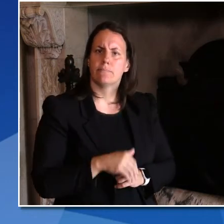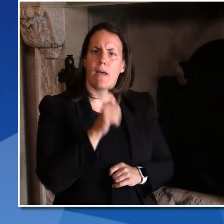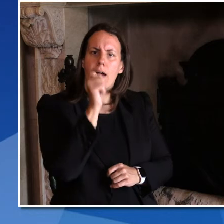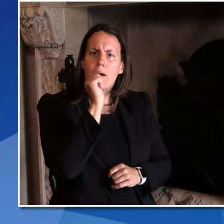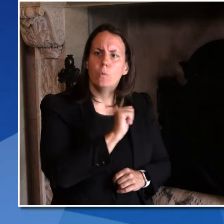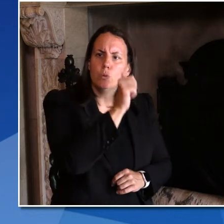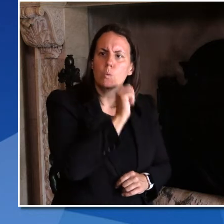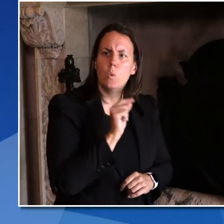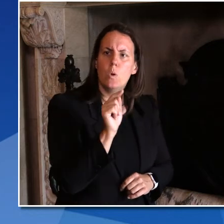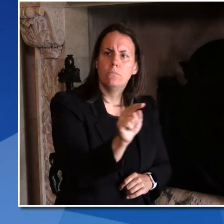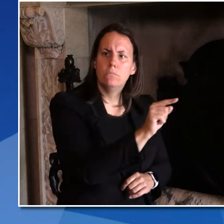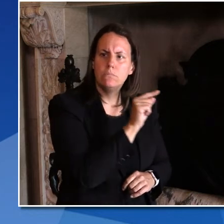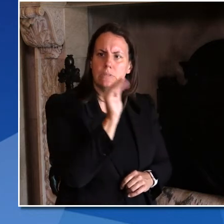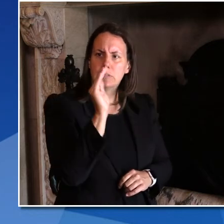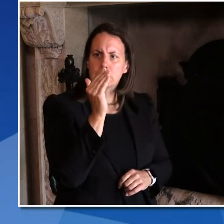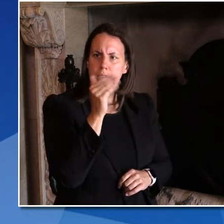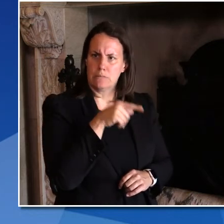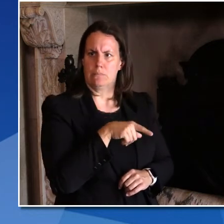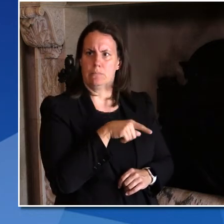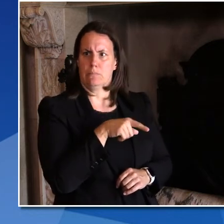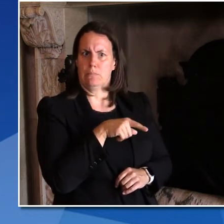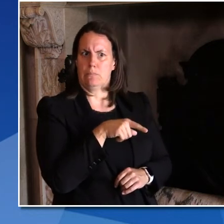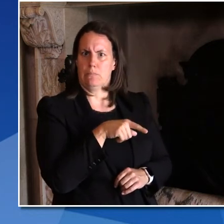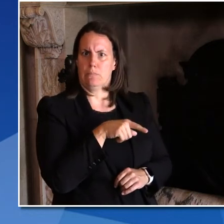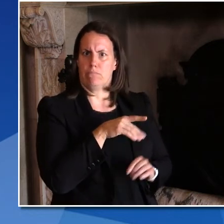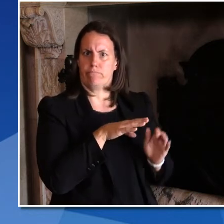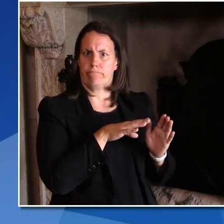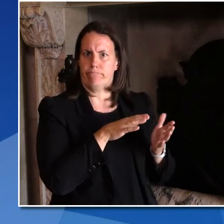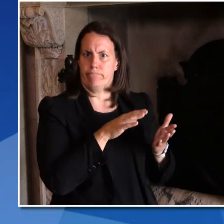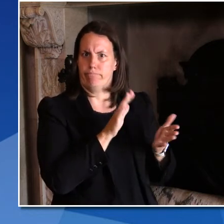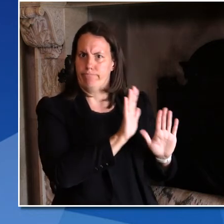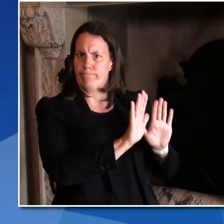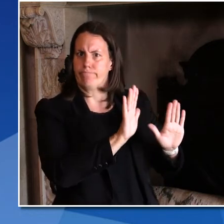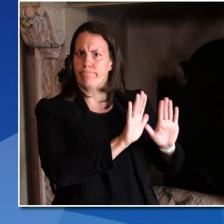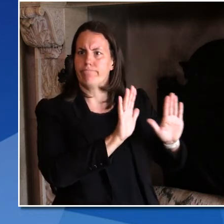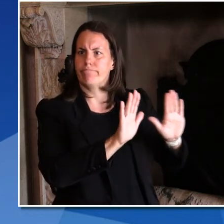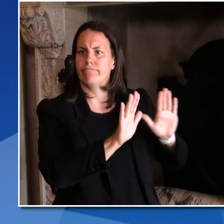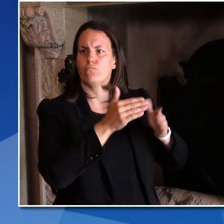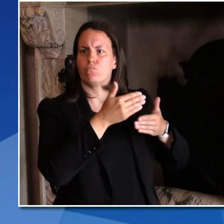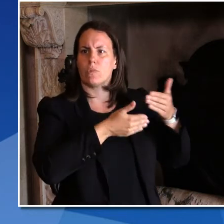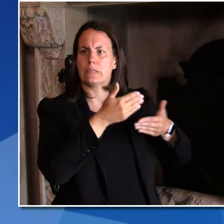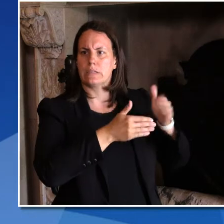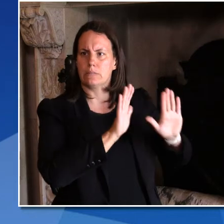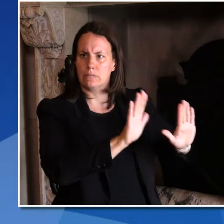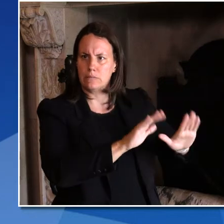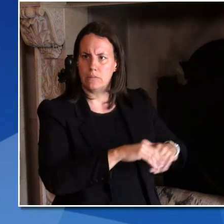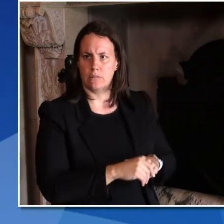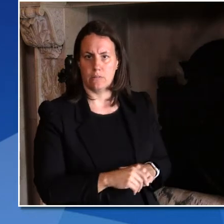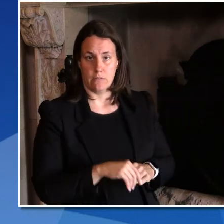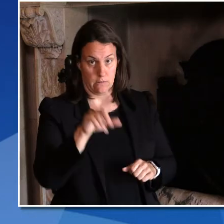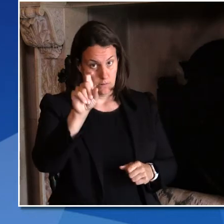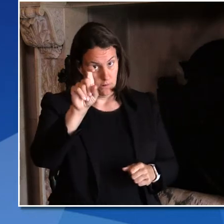yet see here in Wisconsin? What do we need to be doing to avoid that sort of outcome?